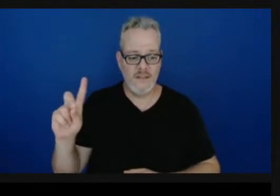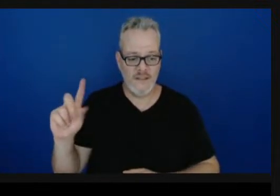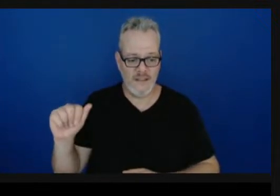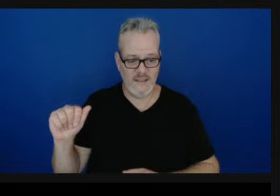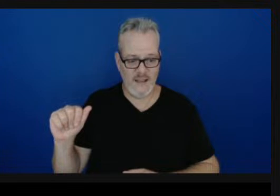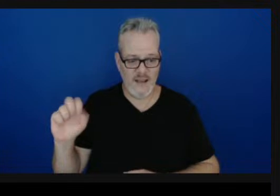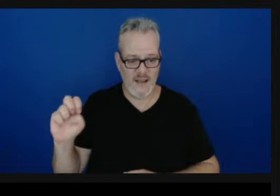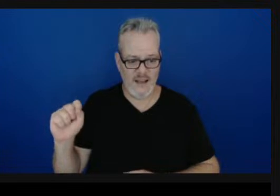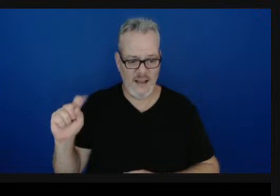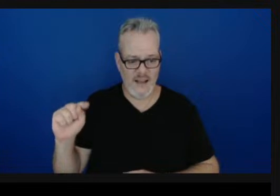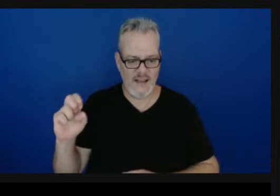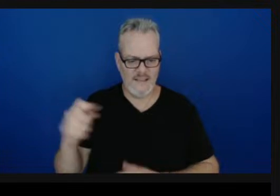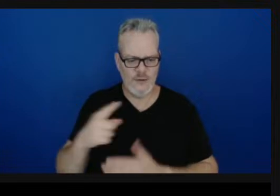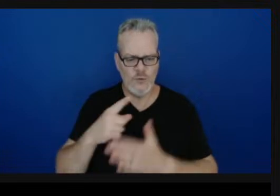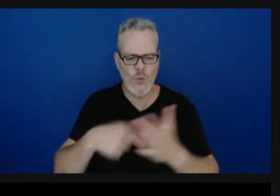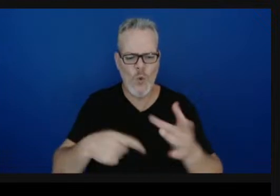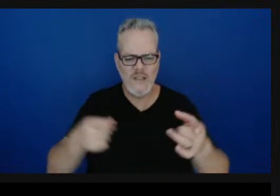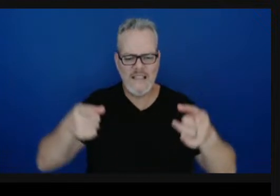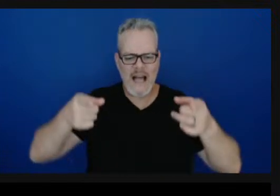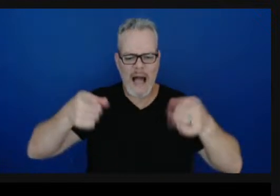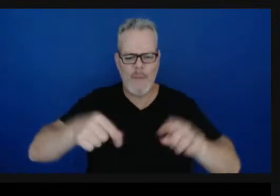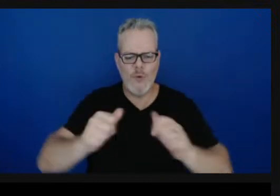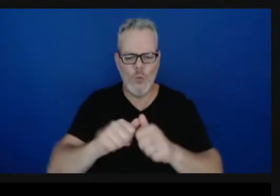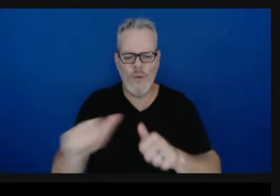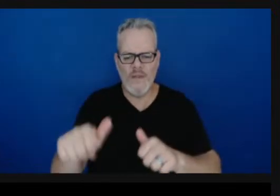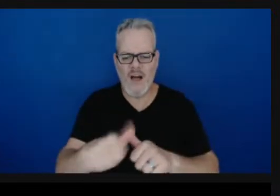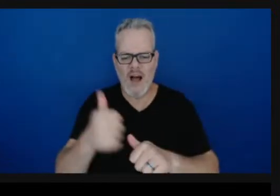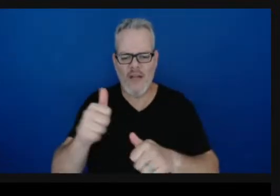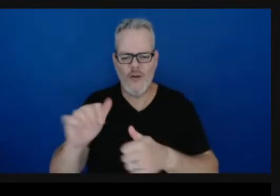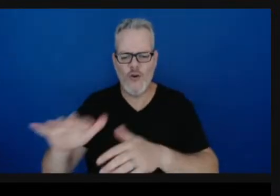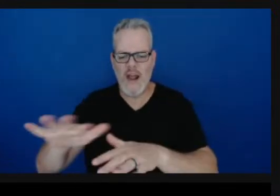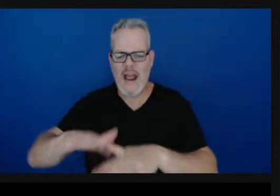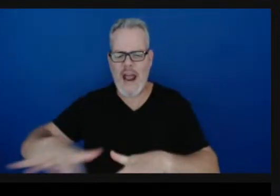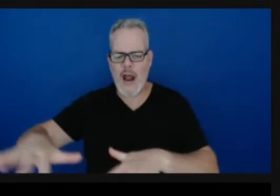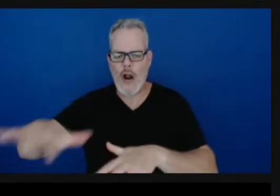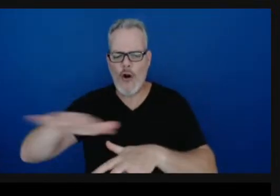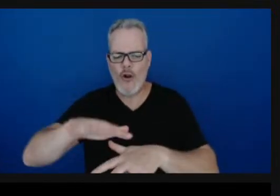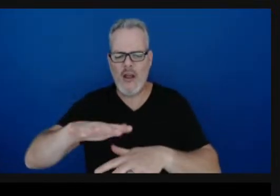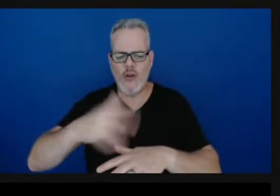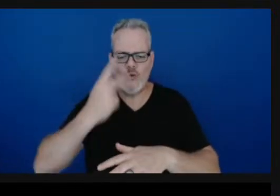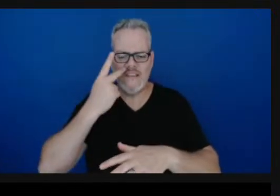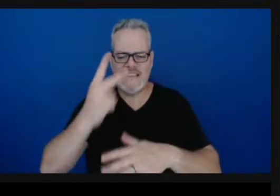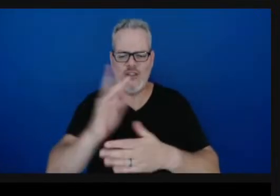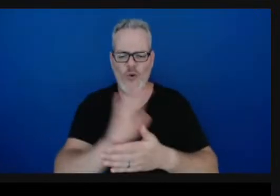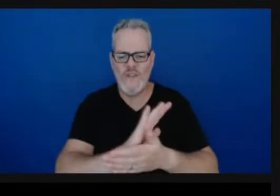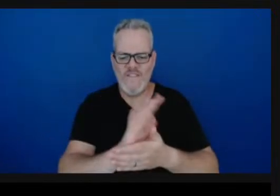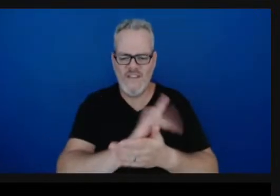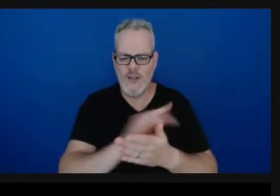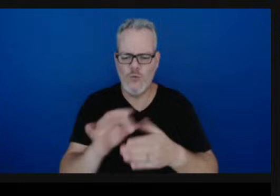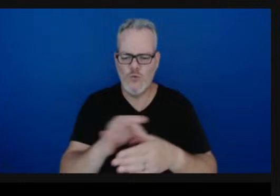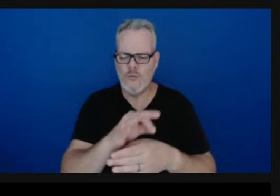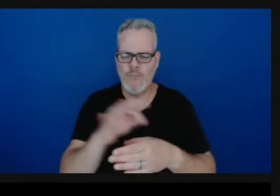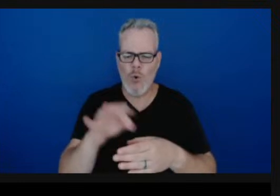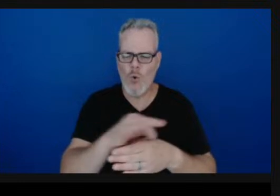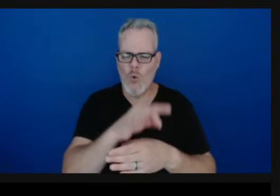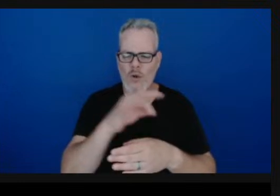what is happening with the other area is on video. It's smoking in many different places. Sorry if this has been answered.